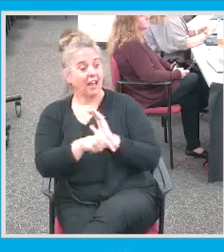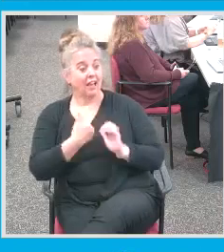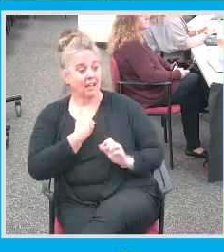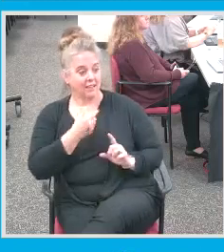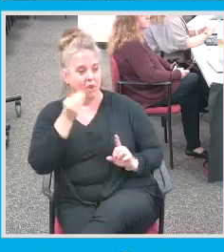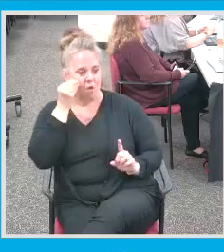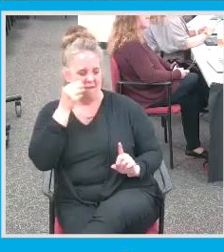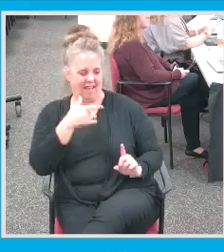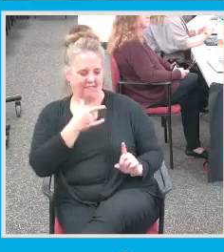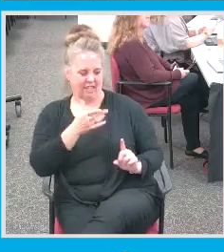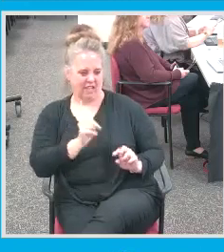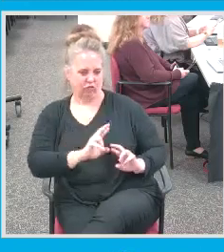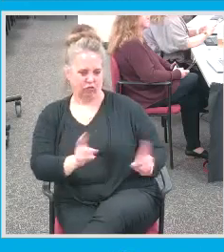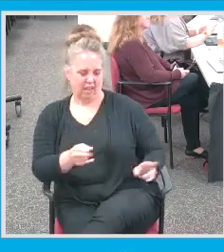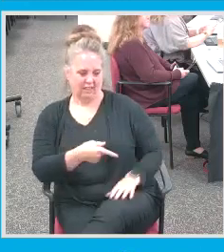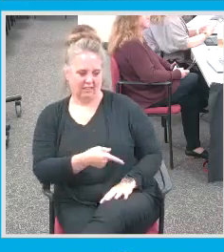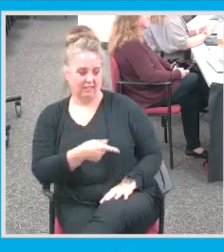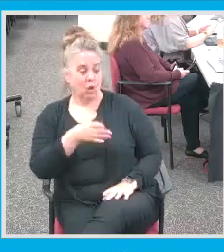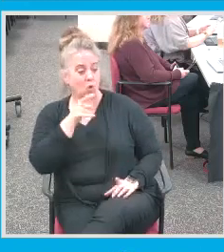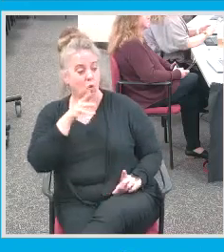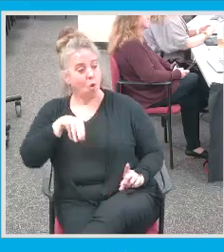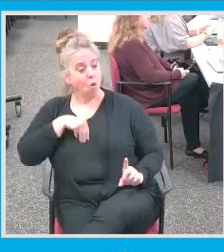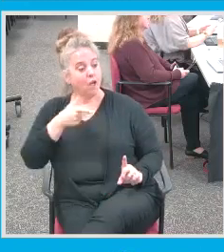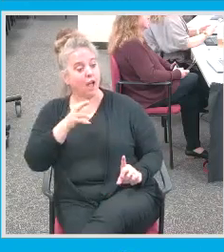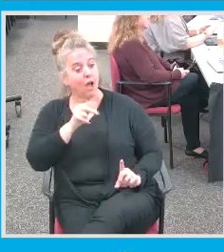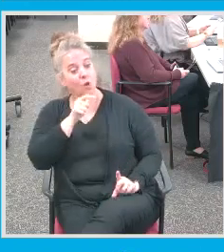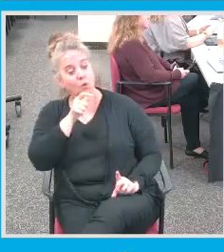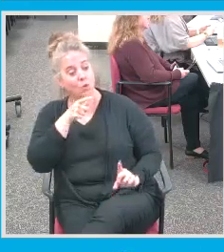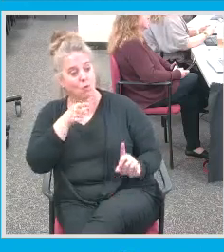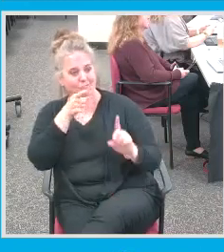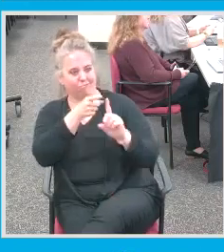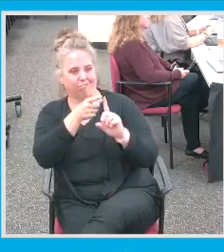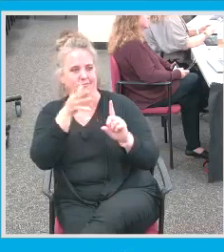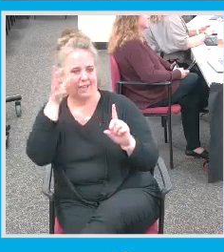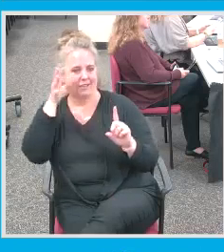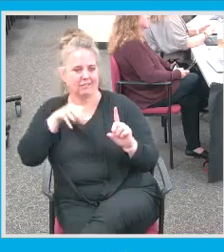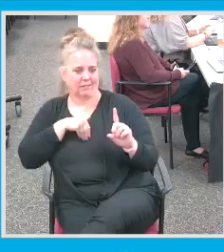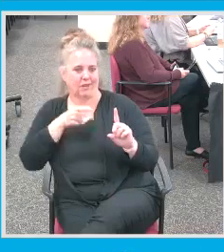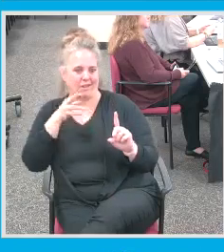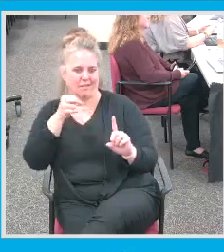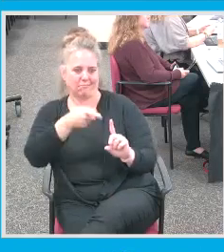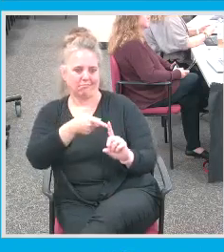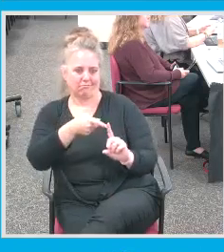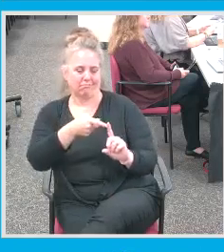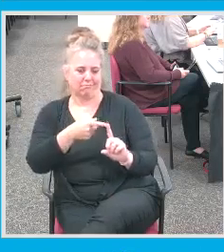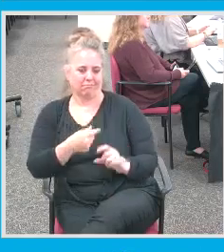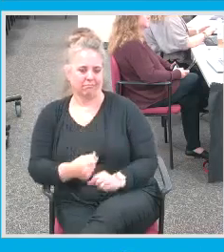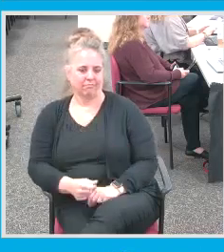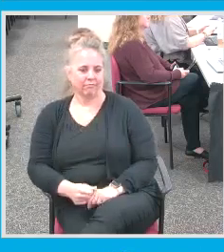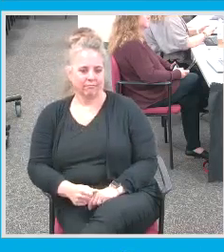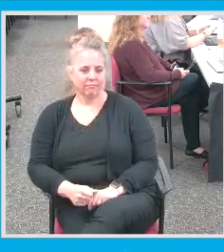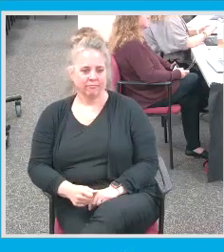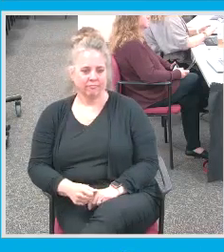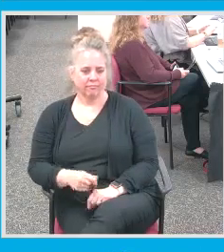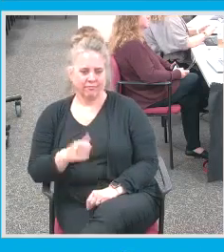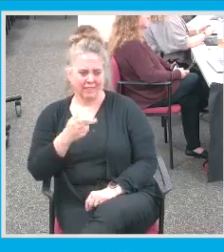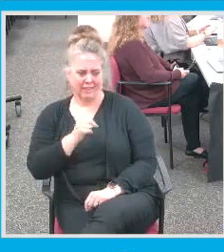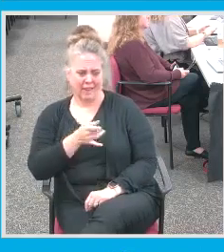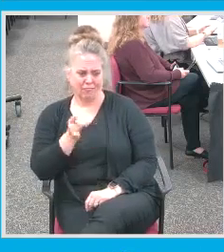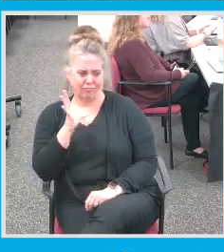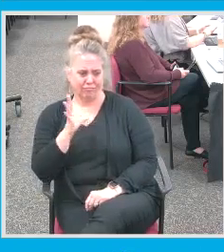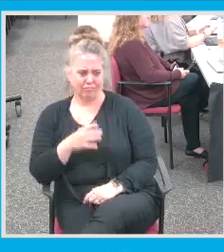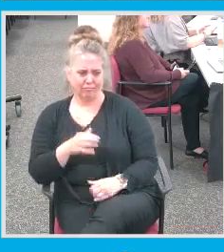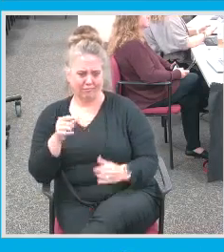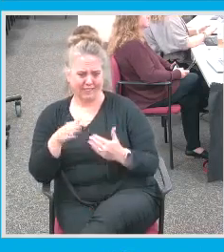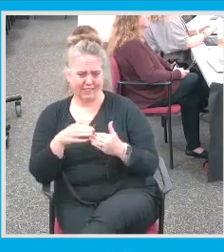folks. The firearm is the most lethal means that one can access to die by suicide. And